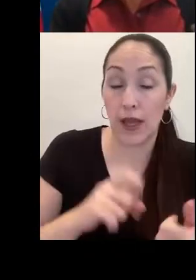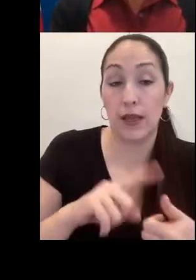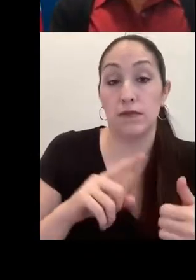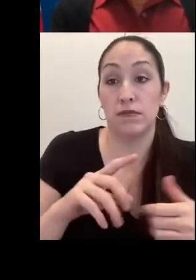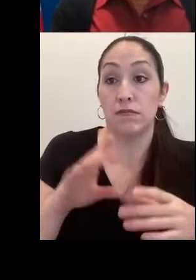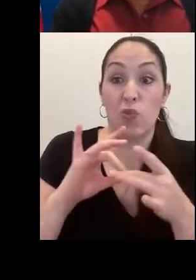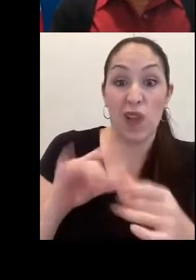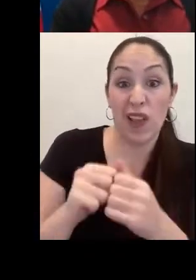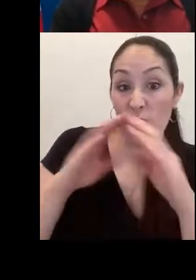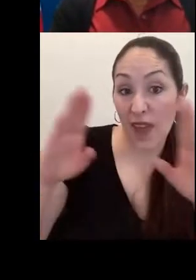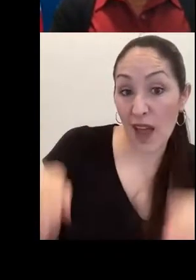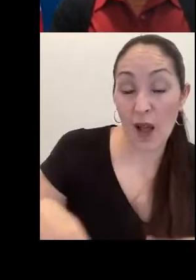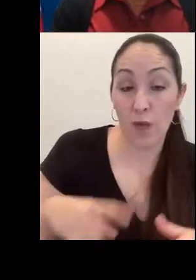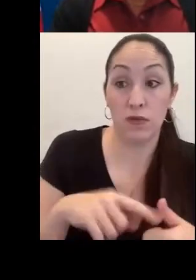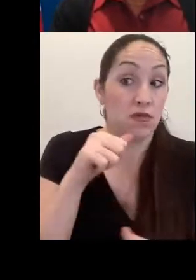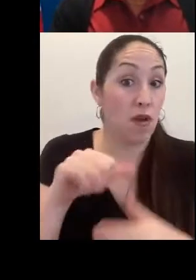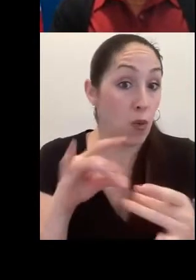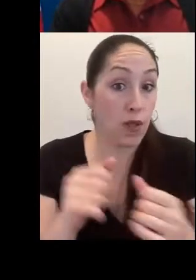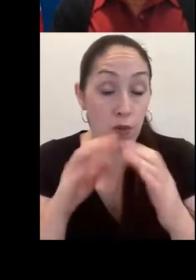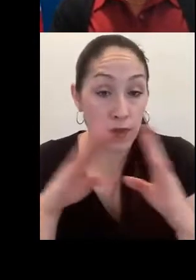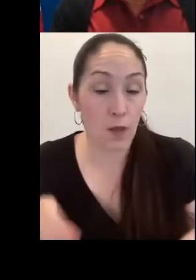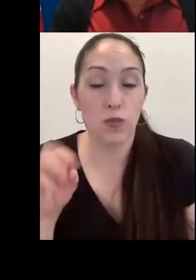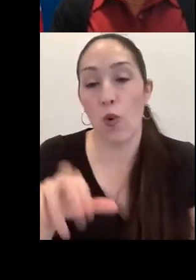or a non-qualified expense.